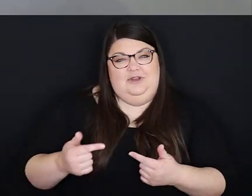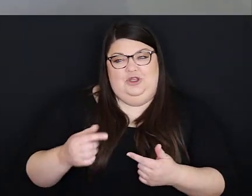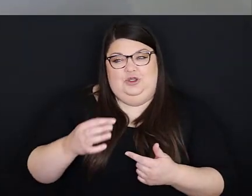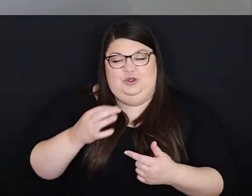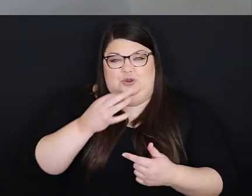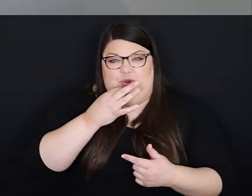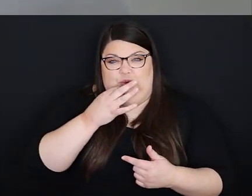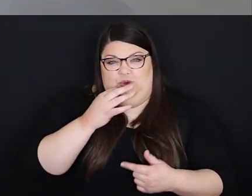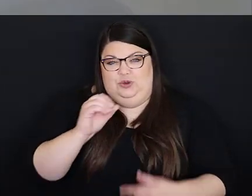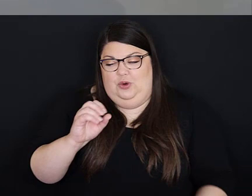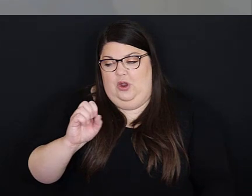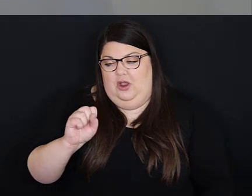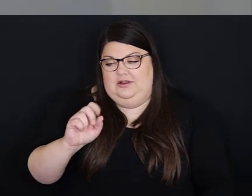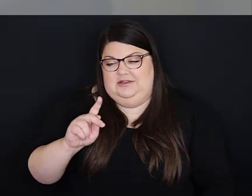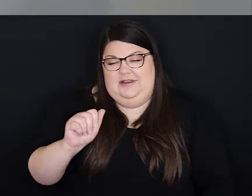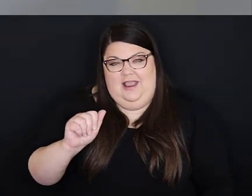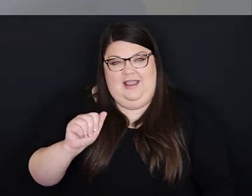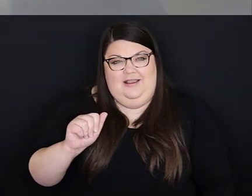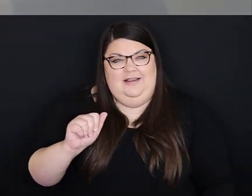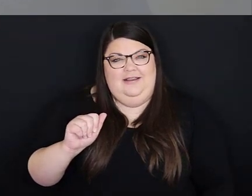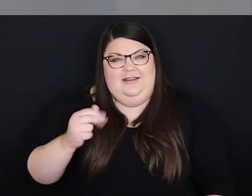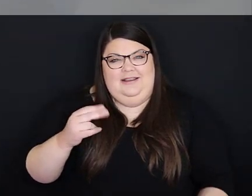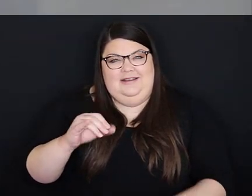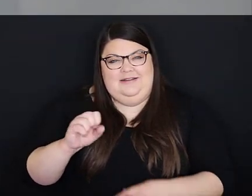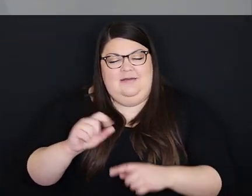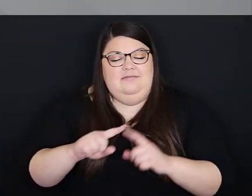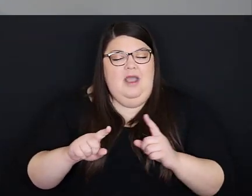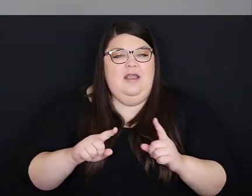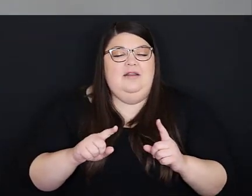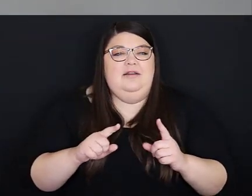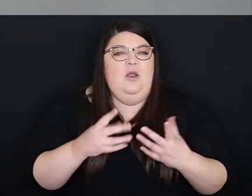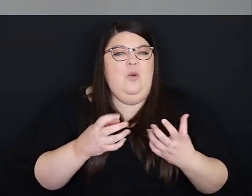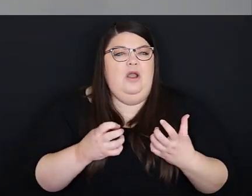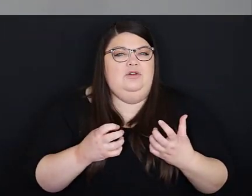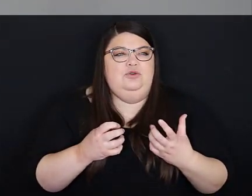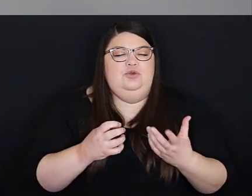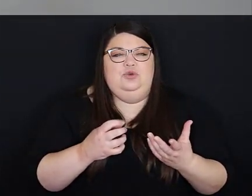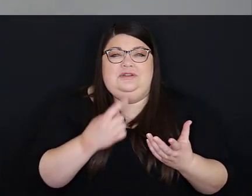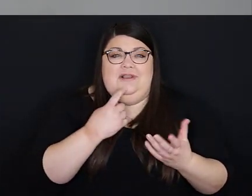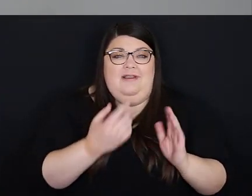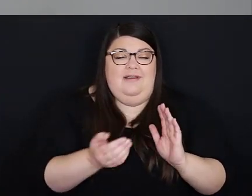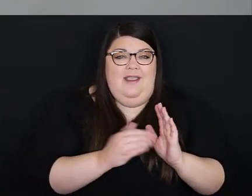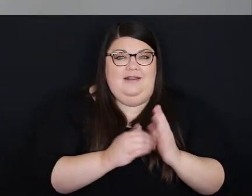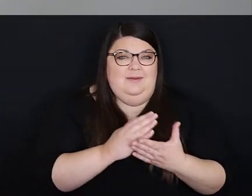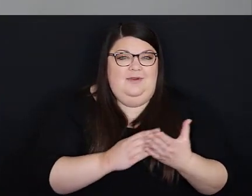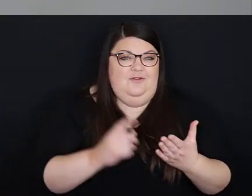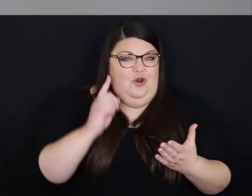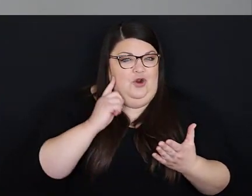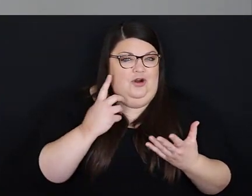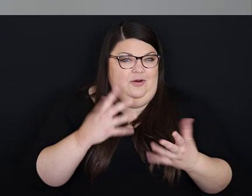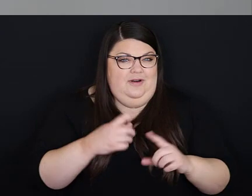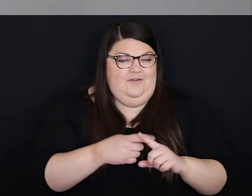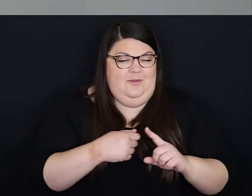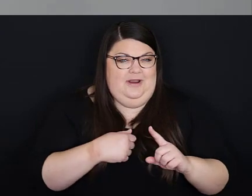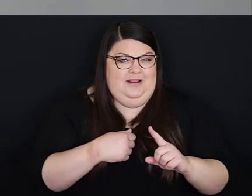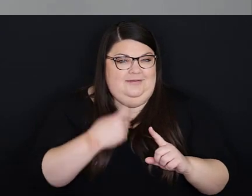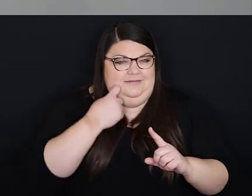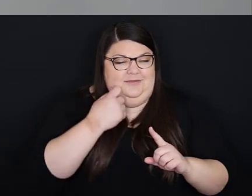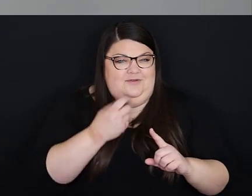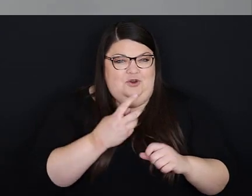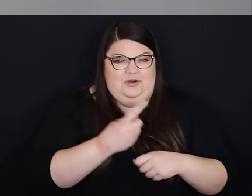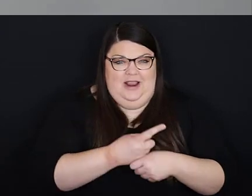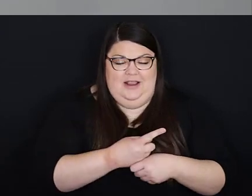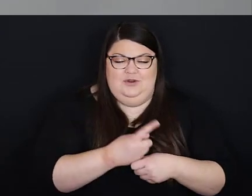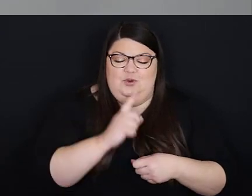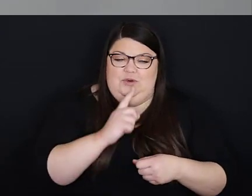second to do a little housekeeping and introduce our speakers, but I just want to say again, and some of you have heard this from me over the last couple of days, we